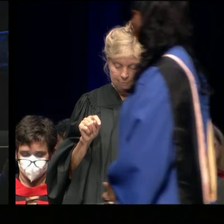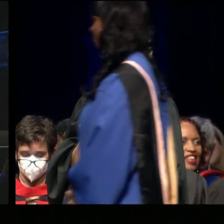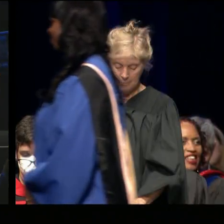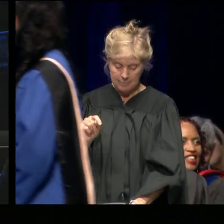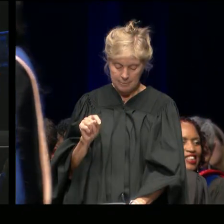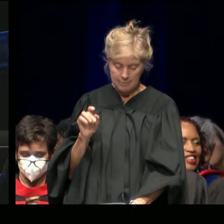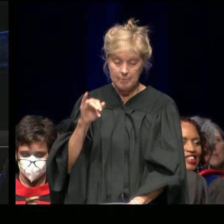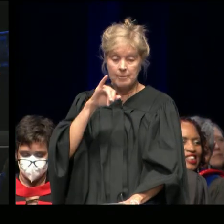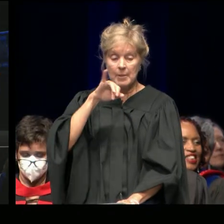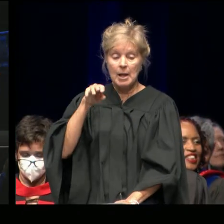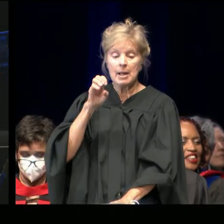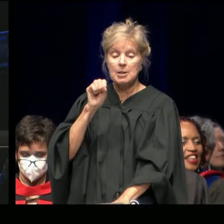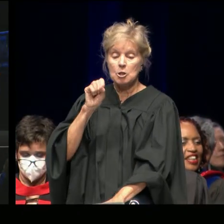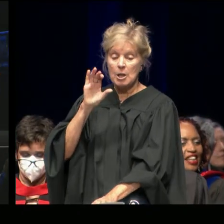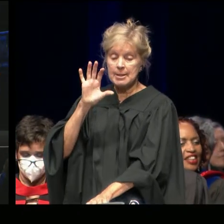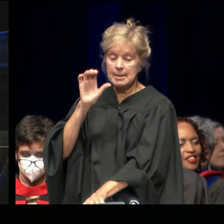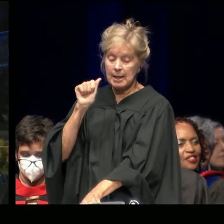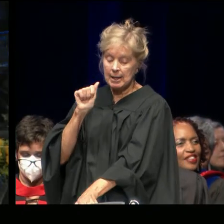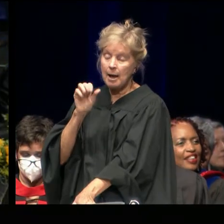Jessica Farron.